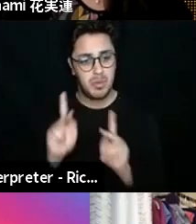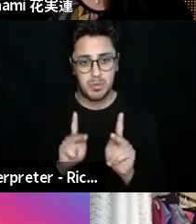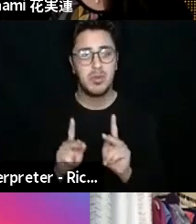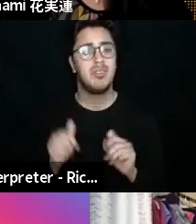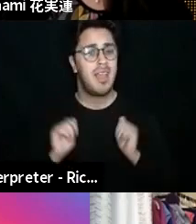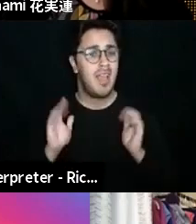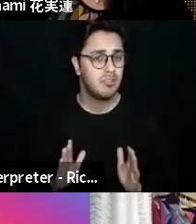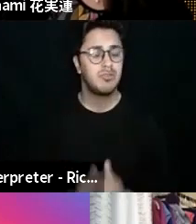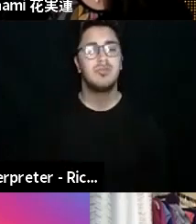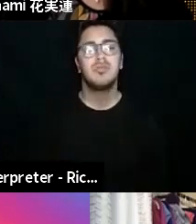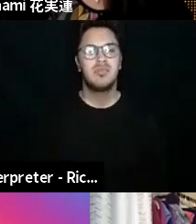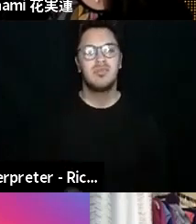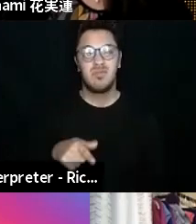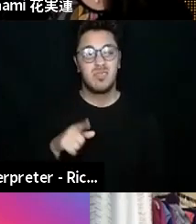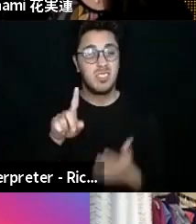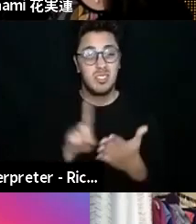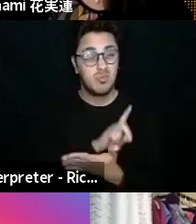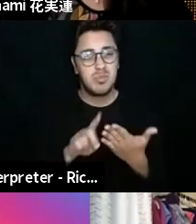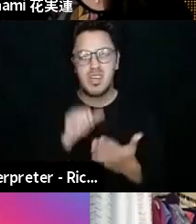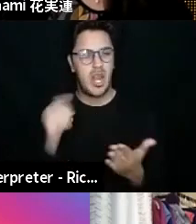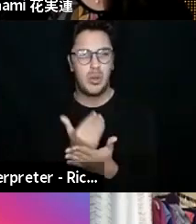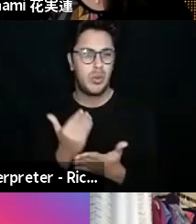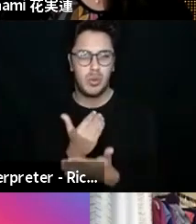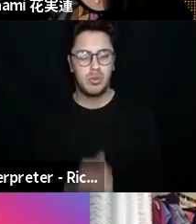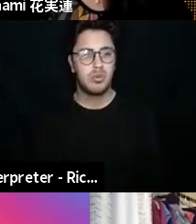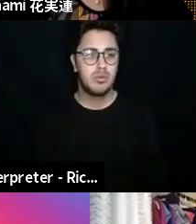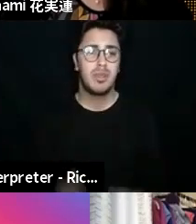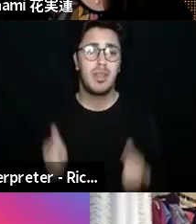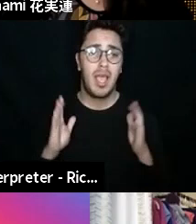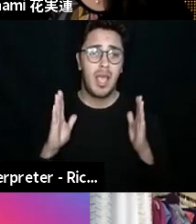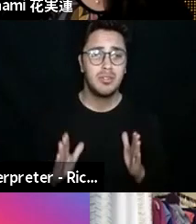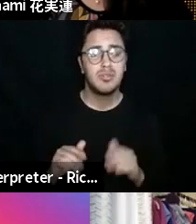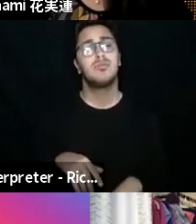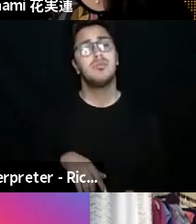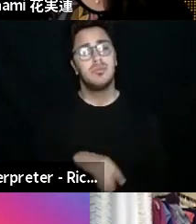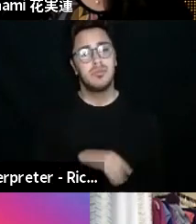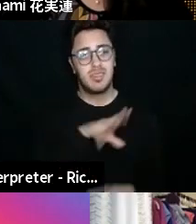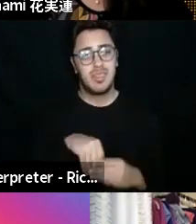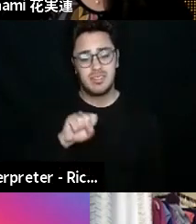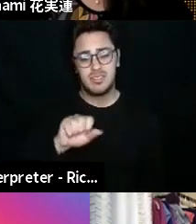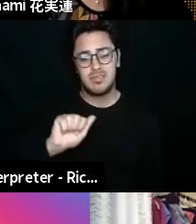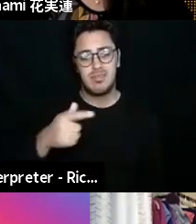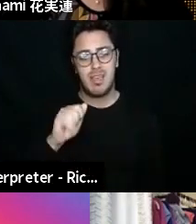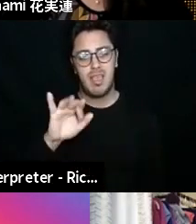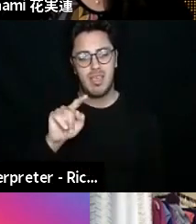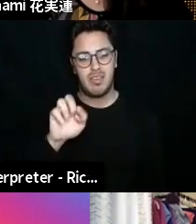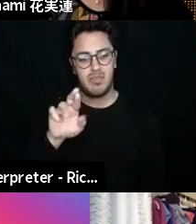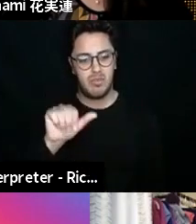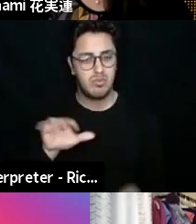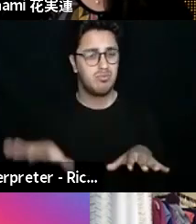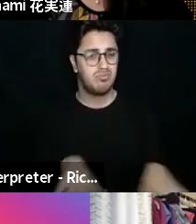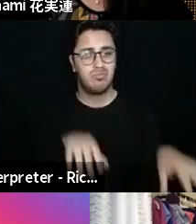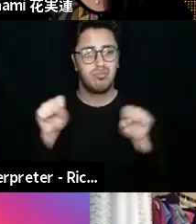new phenomenon. Together, broadcasters and performers in our entire SAG-AFTRA community are taking up the urgent